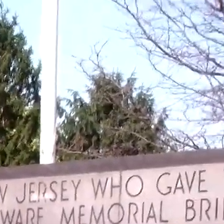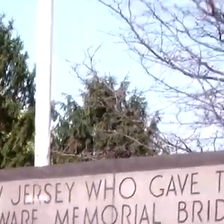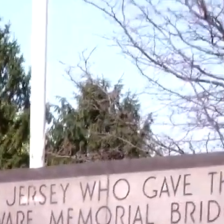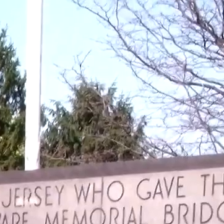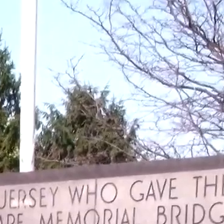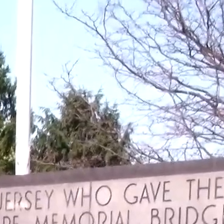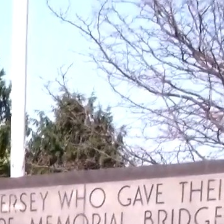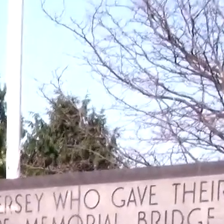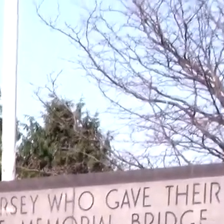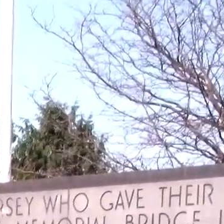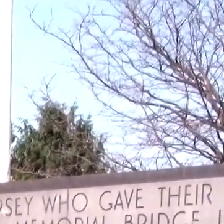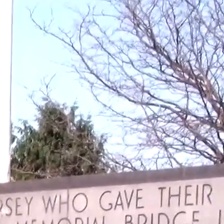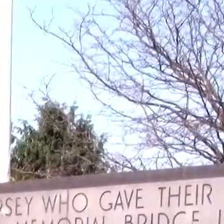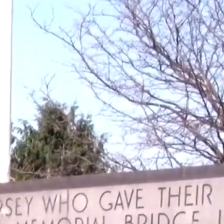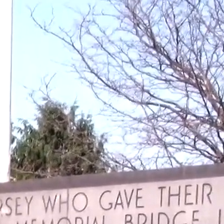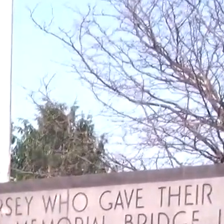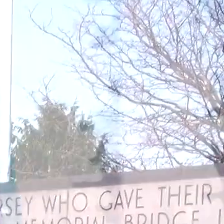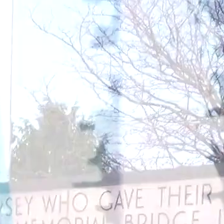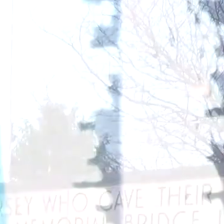Thank you.